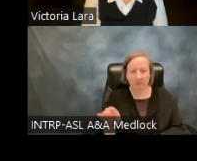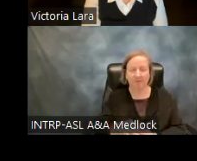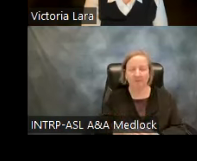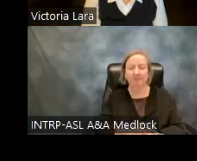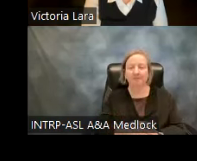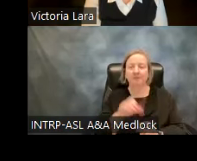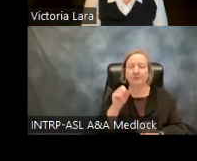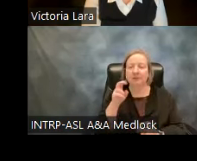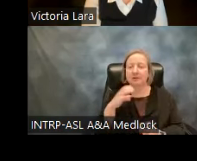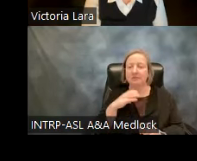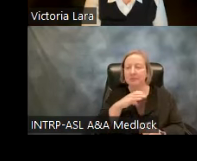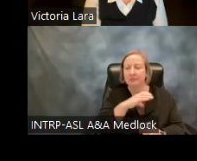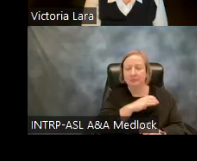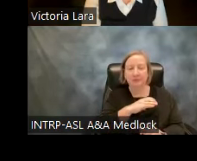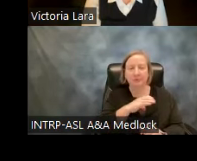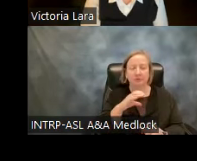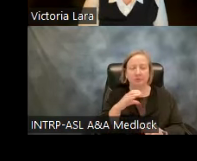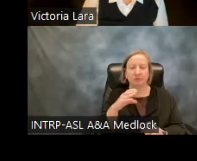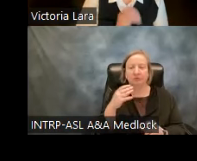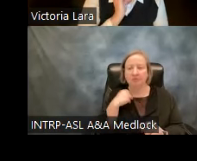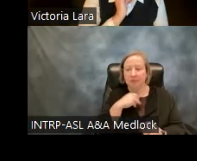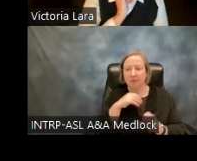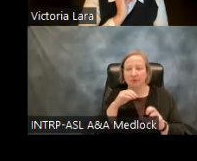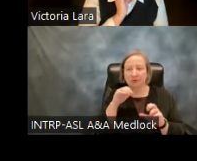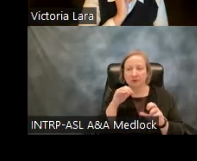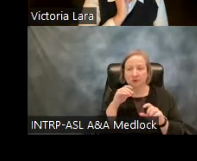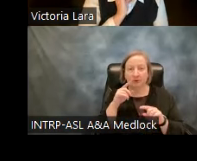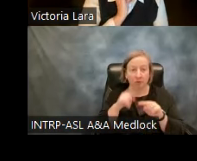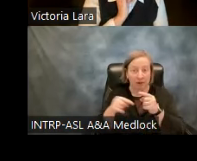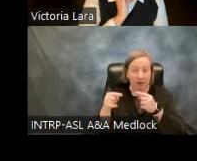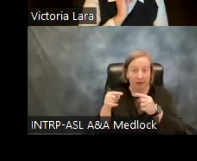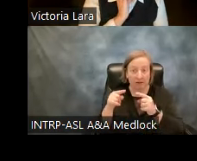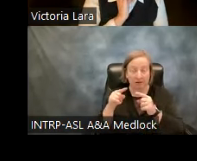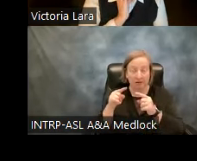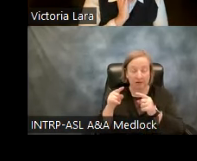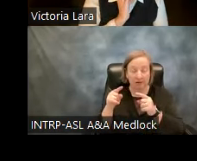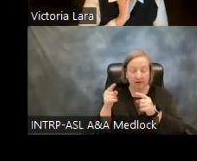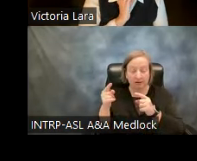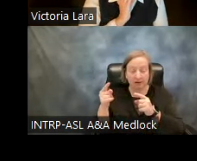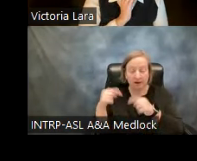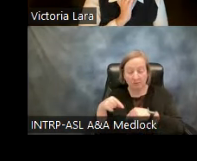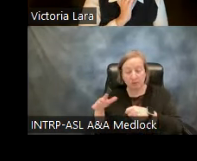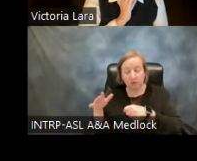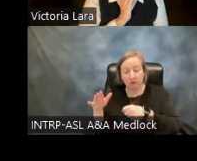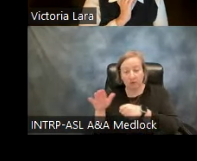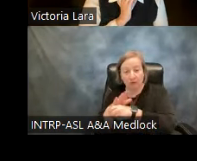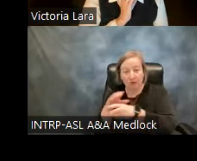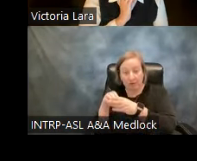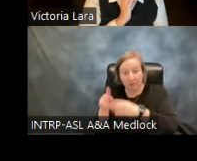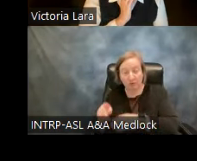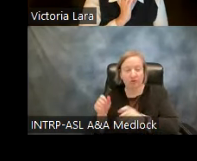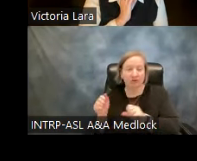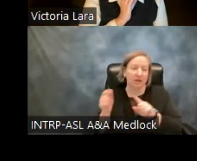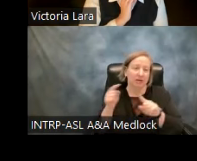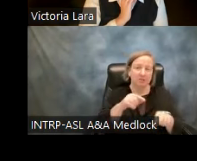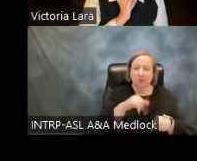So hopefully some commission members who can't normally come to those can come to that one, or can't come to the full in-person